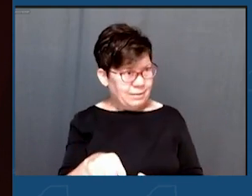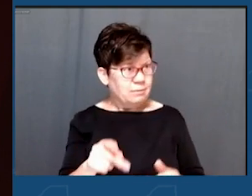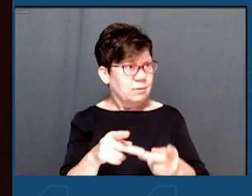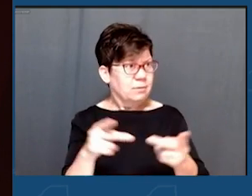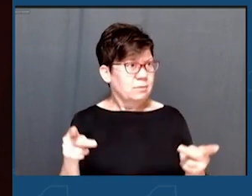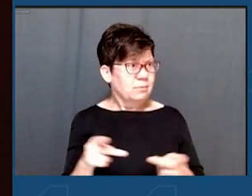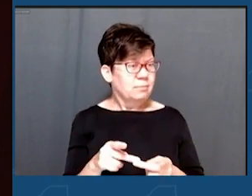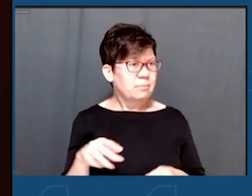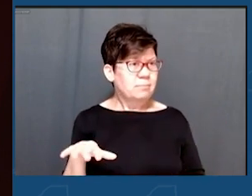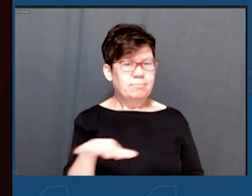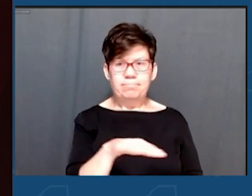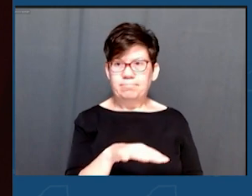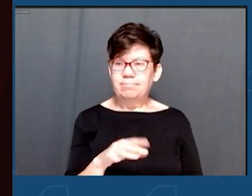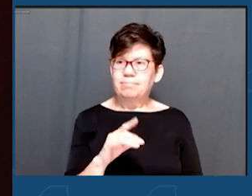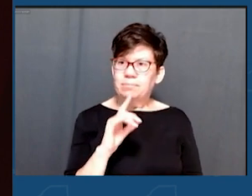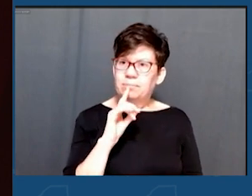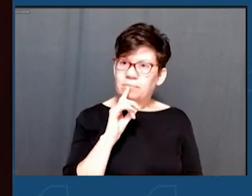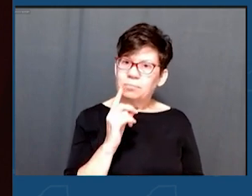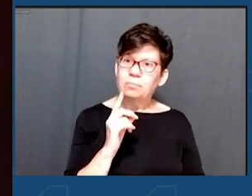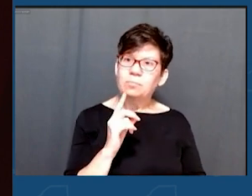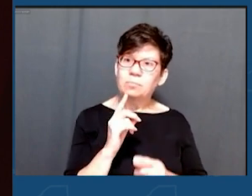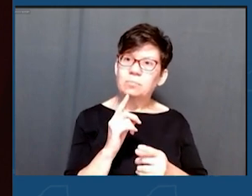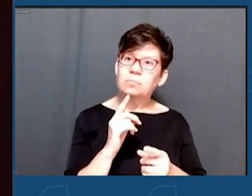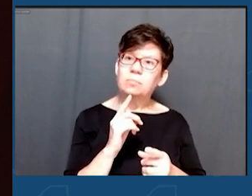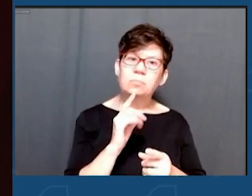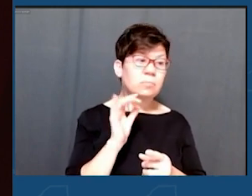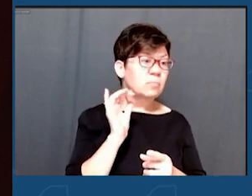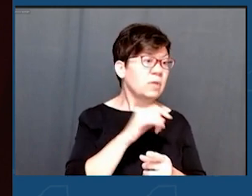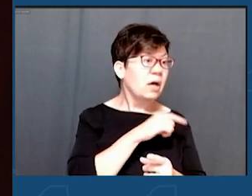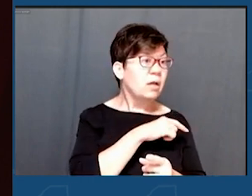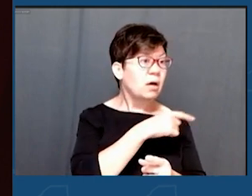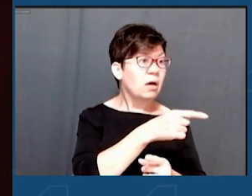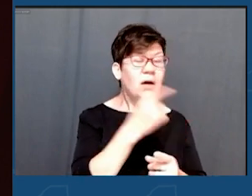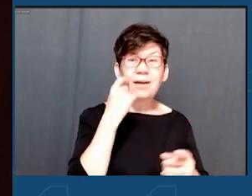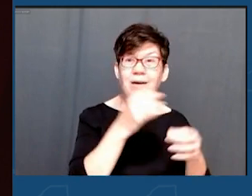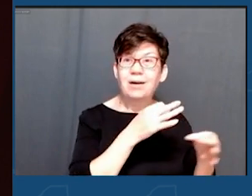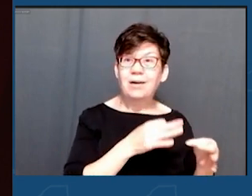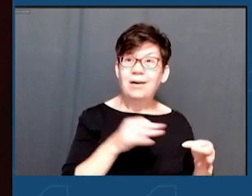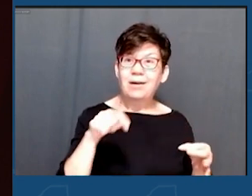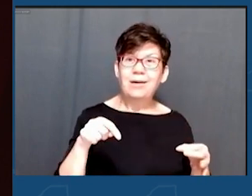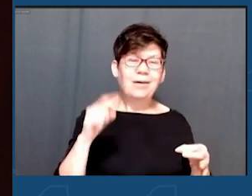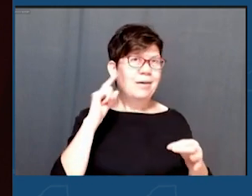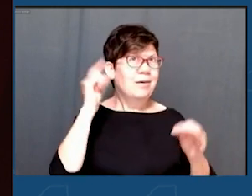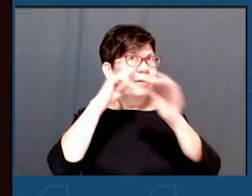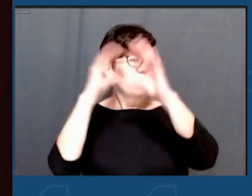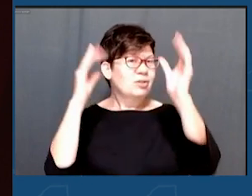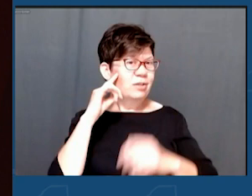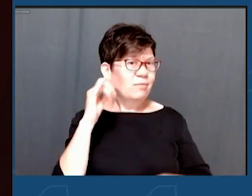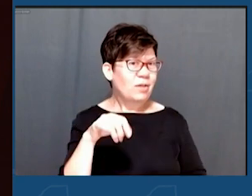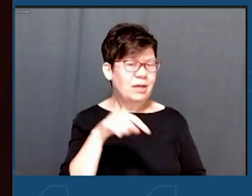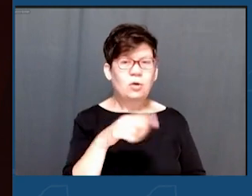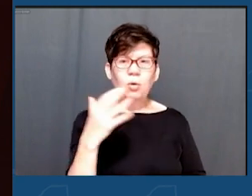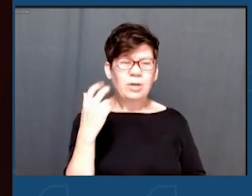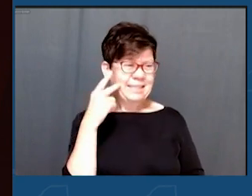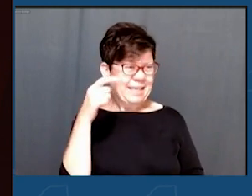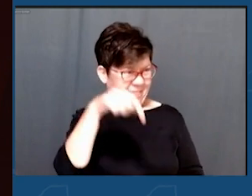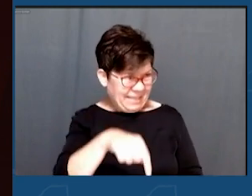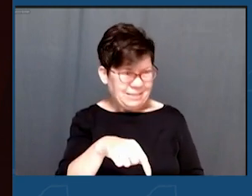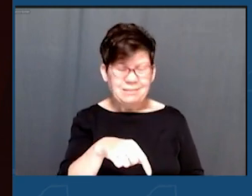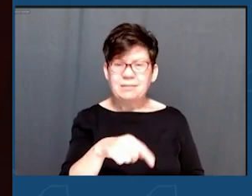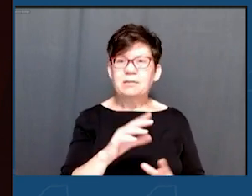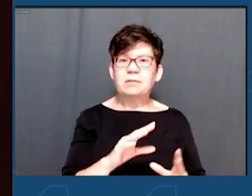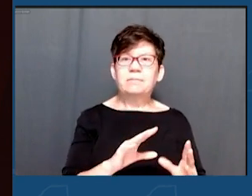is a testament to the vision behind doing just that. That's what I want to see replicated all over the state of New York.